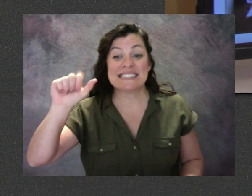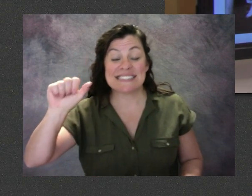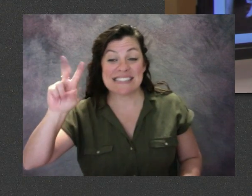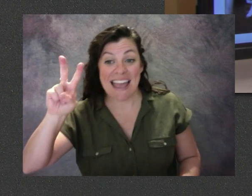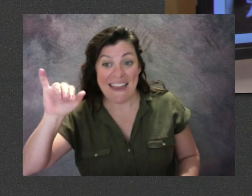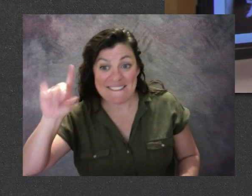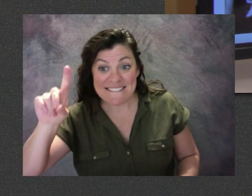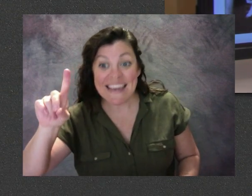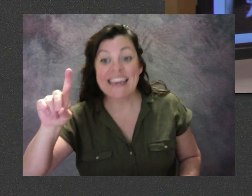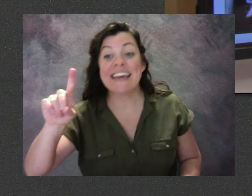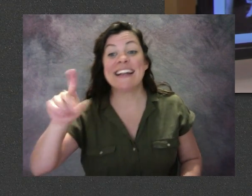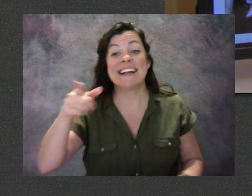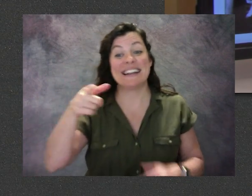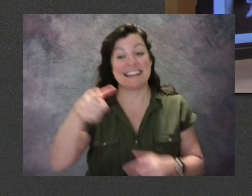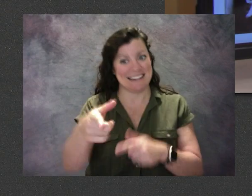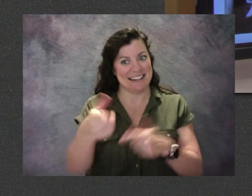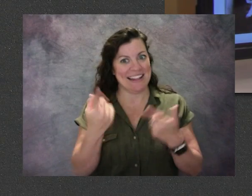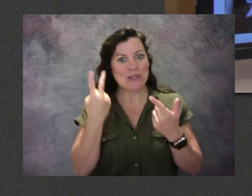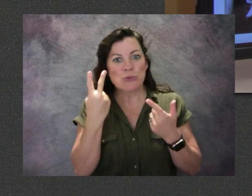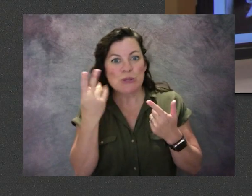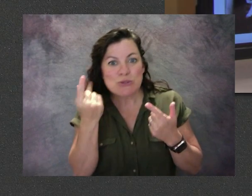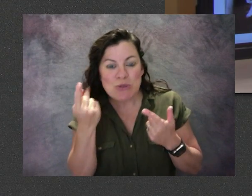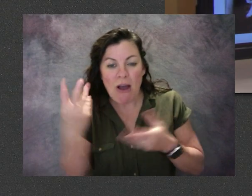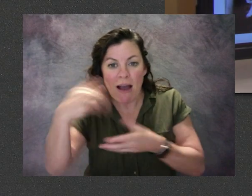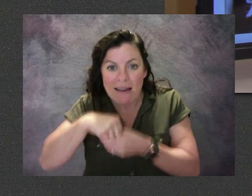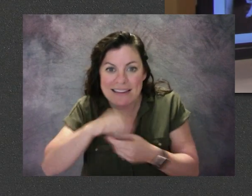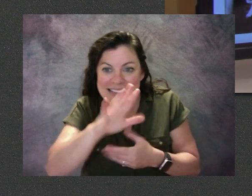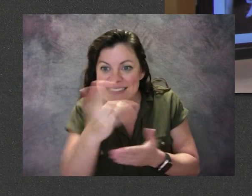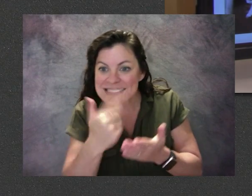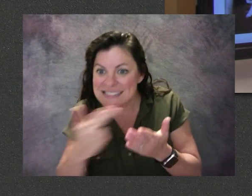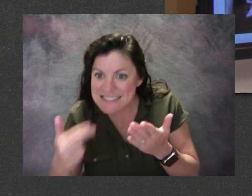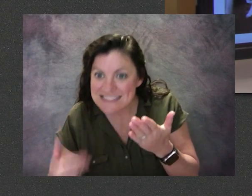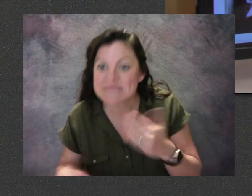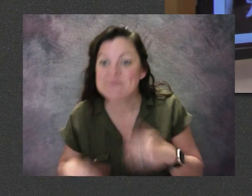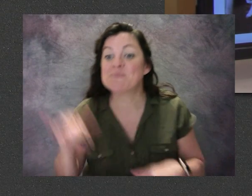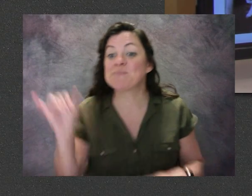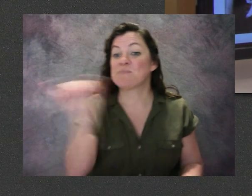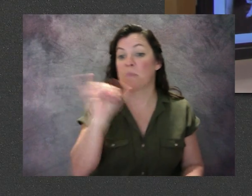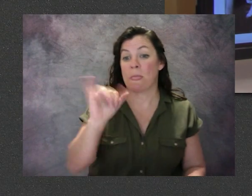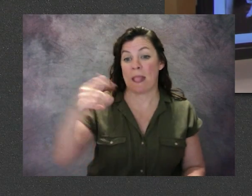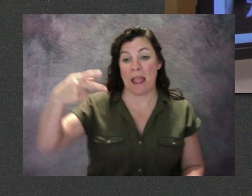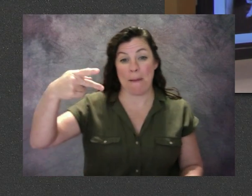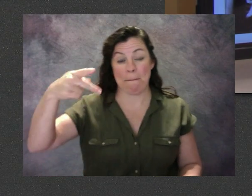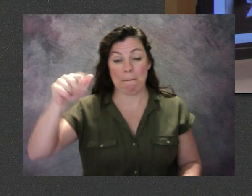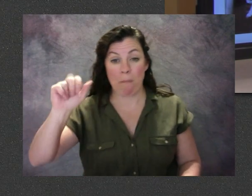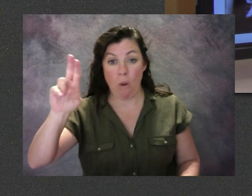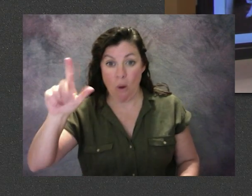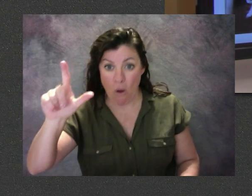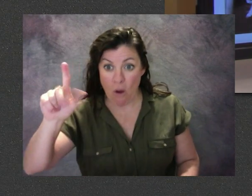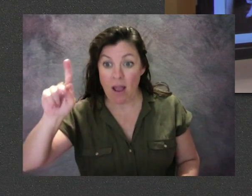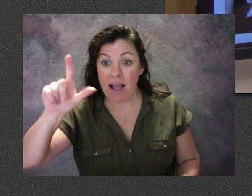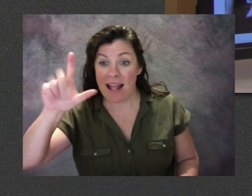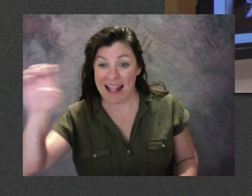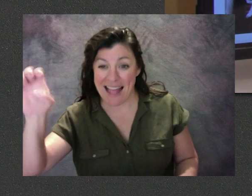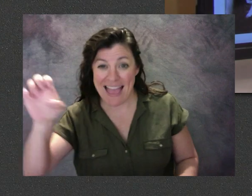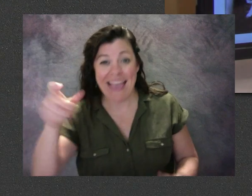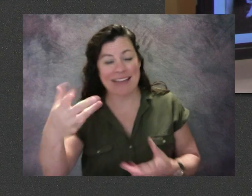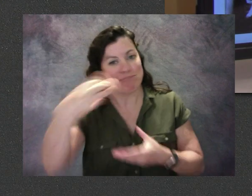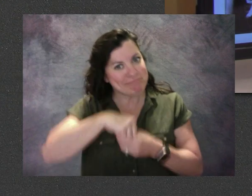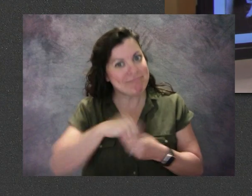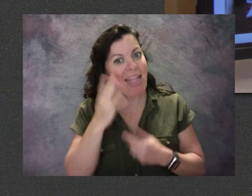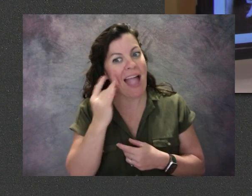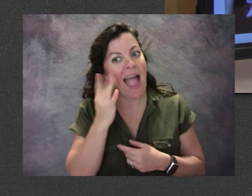dachshunds. We also learned a little bit about Paul Klee and his pet cat. We read a